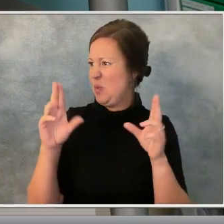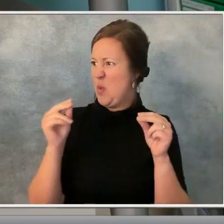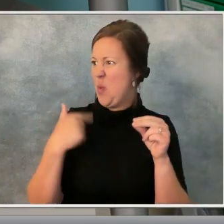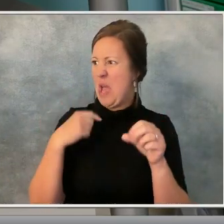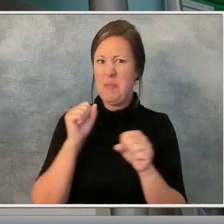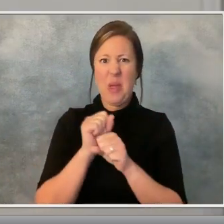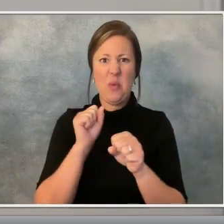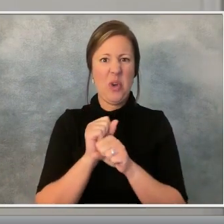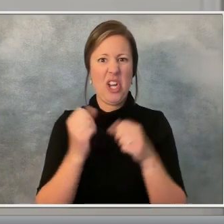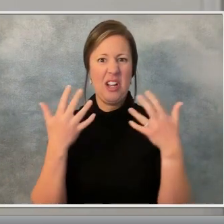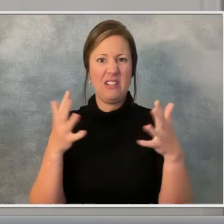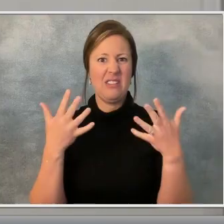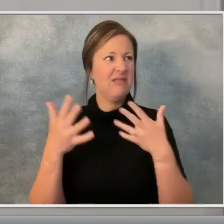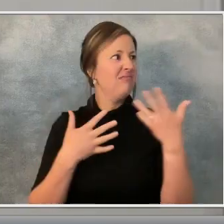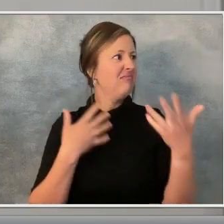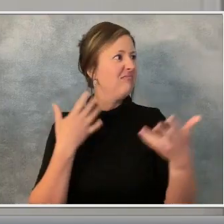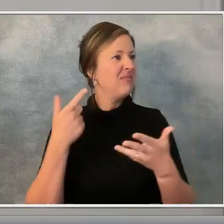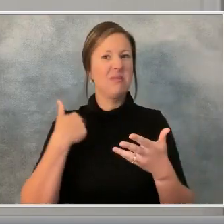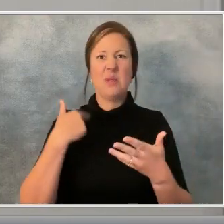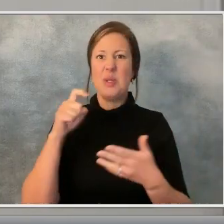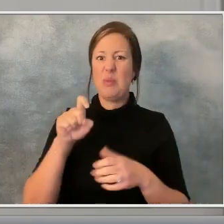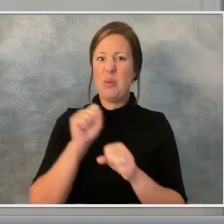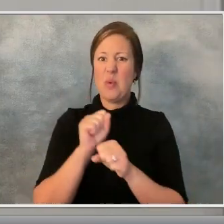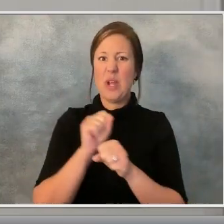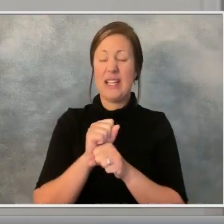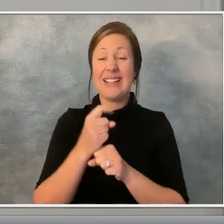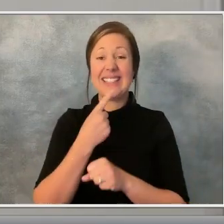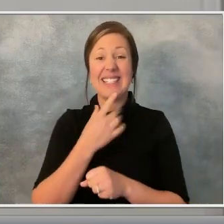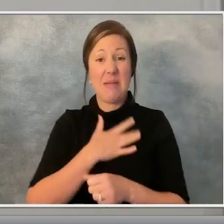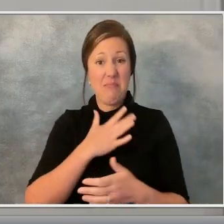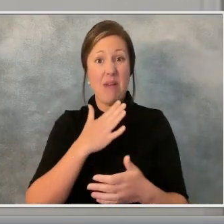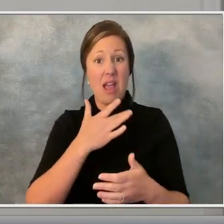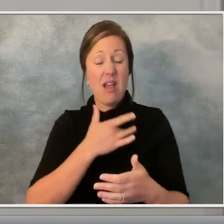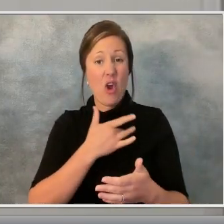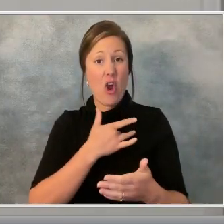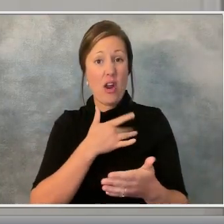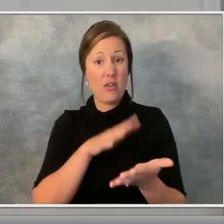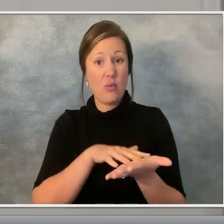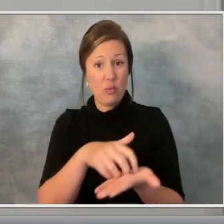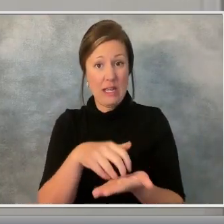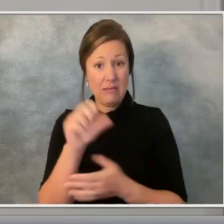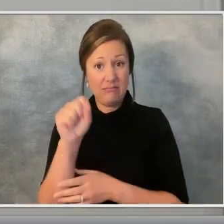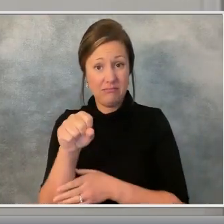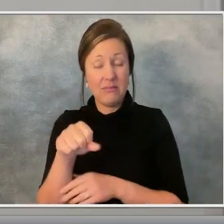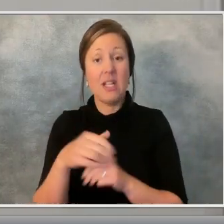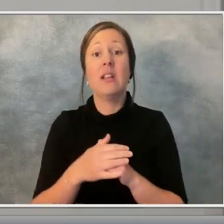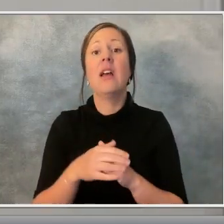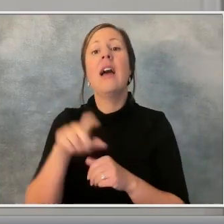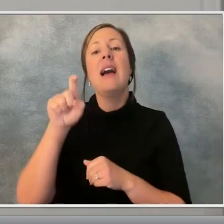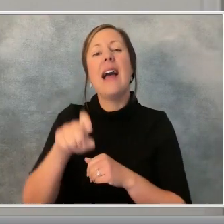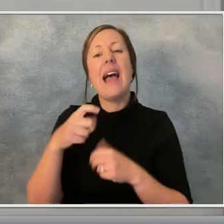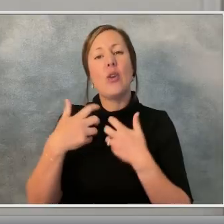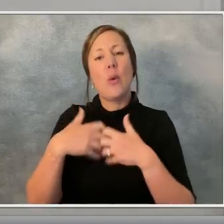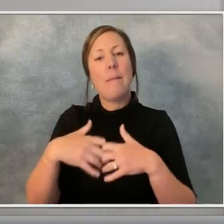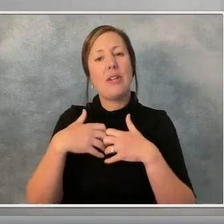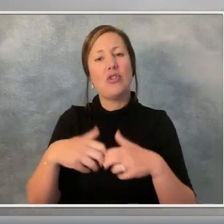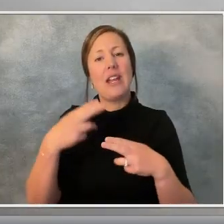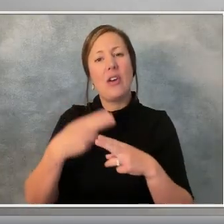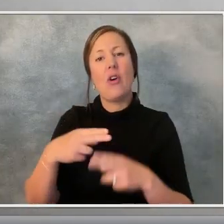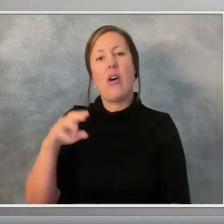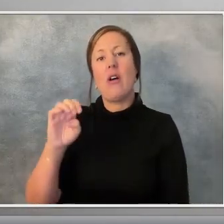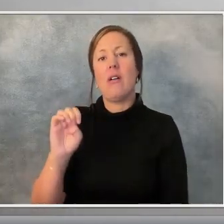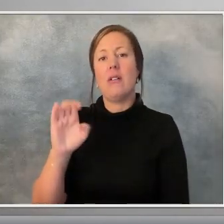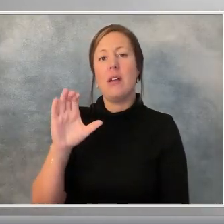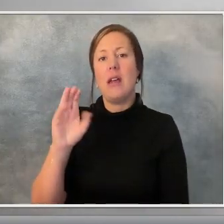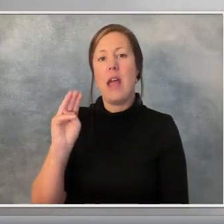supposed to be anyway. They told me that my heart was weak, you know, and they had to put me on a machine called an ECMO machine. Time